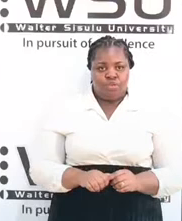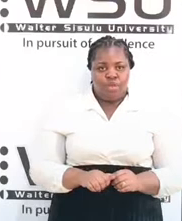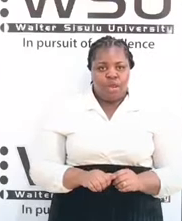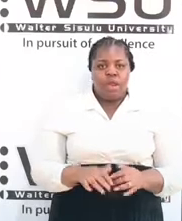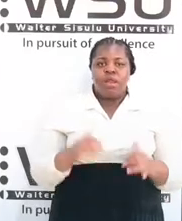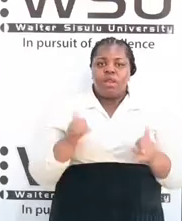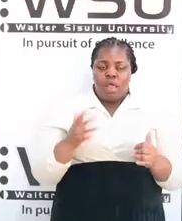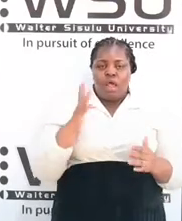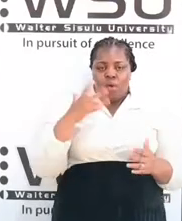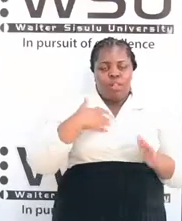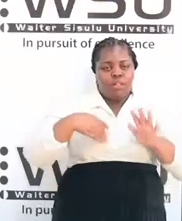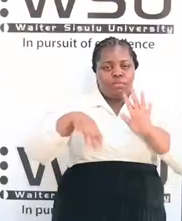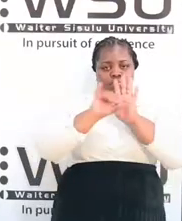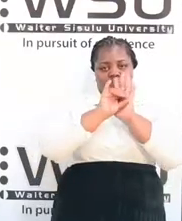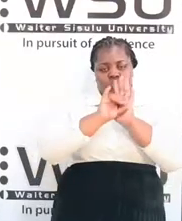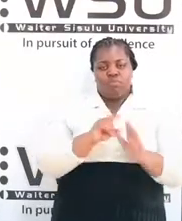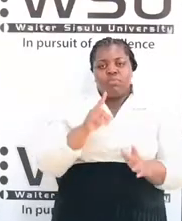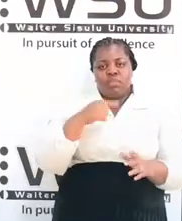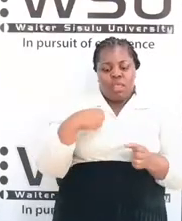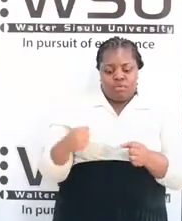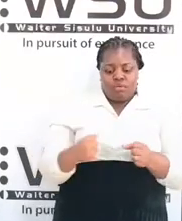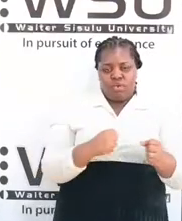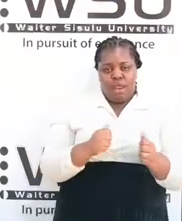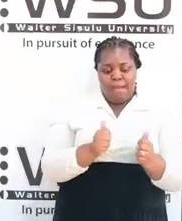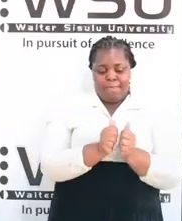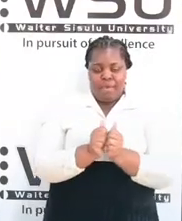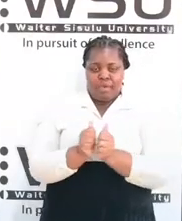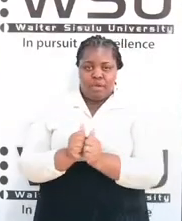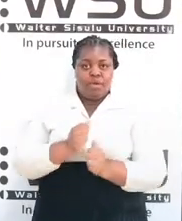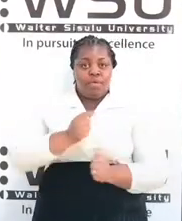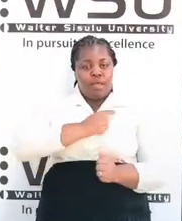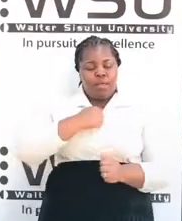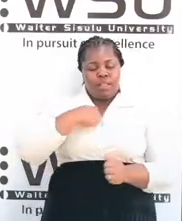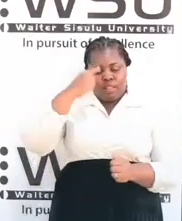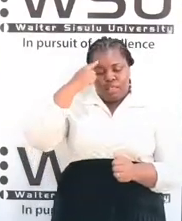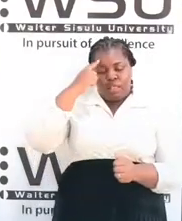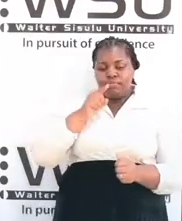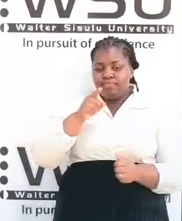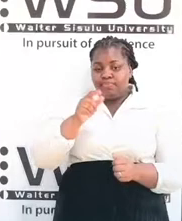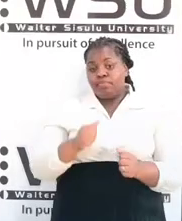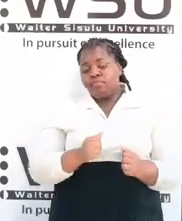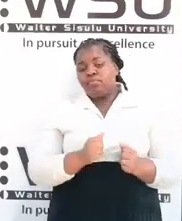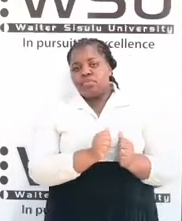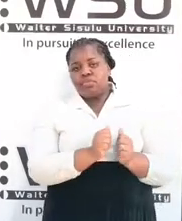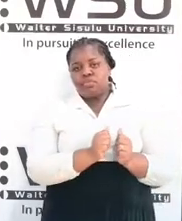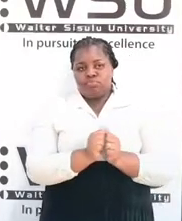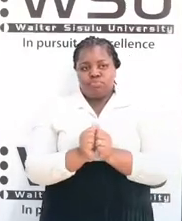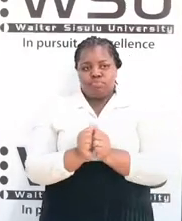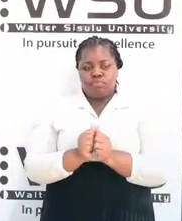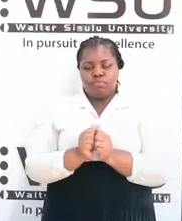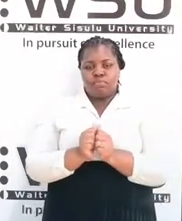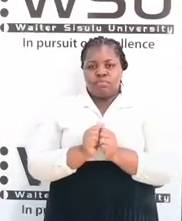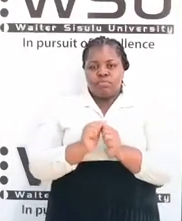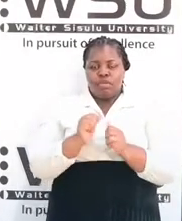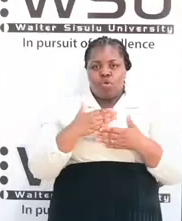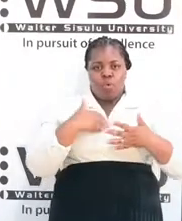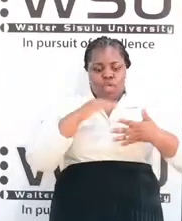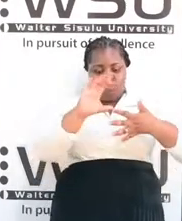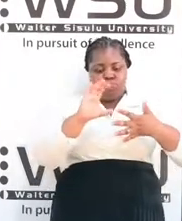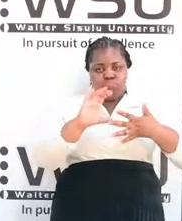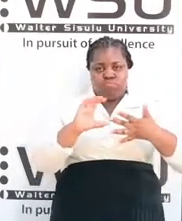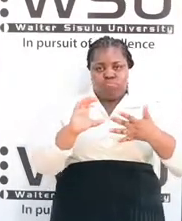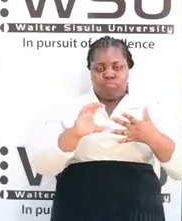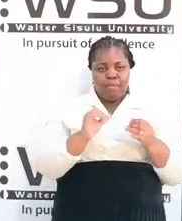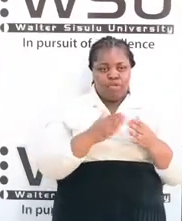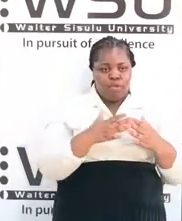We're going to identify our strategic partners, those that we think are strategic, categorize them, then